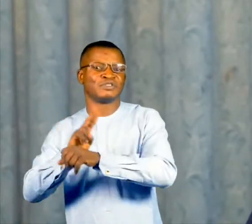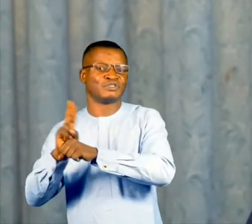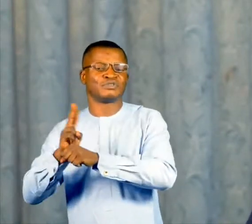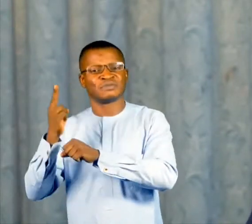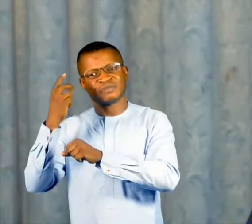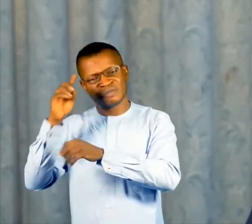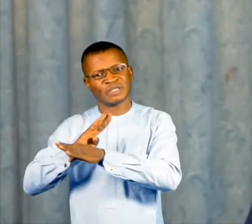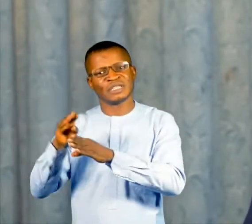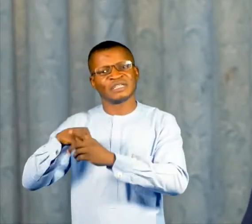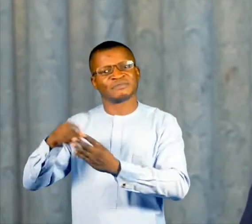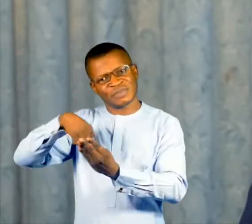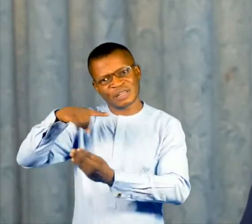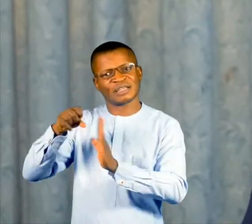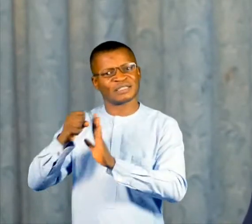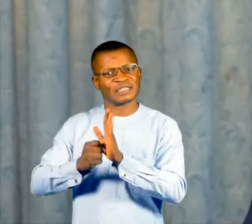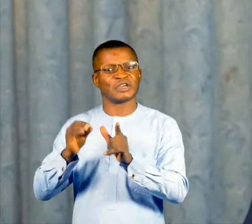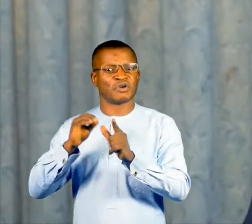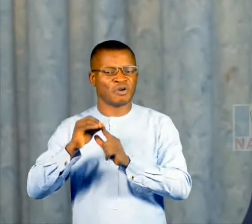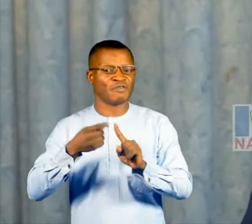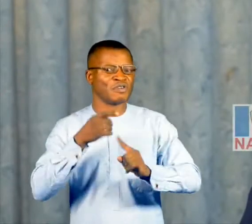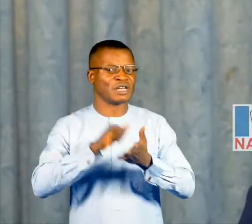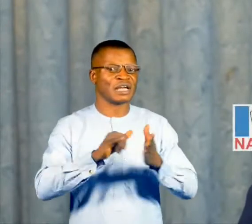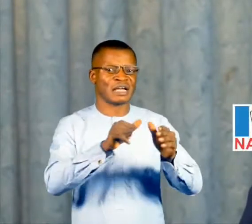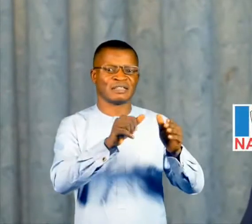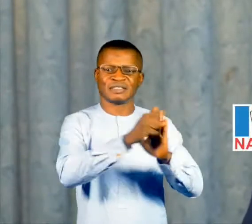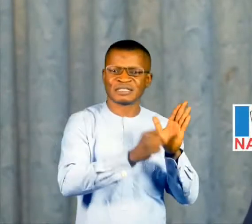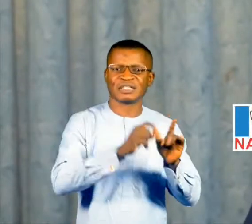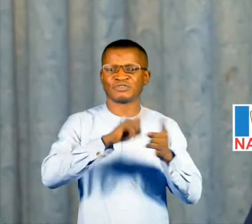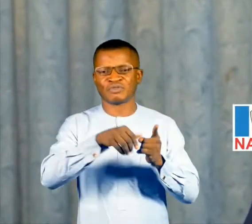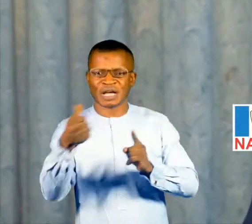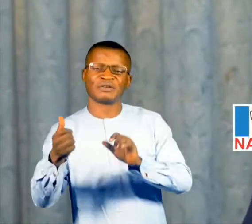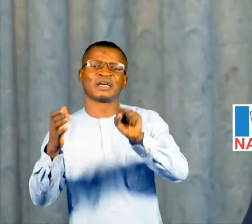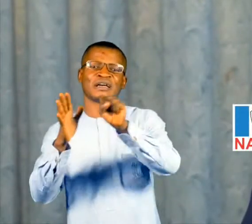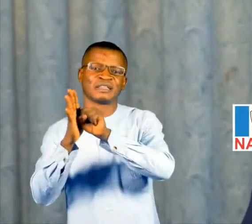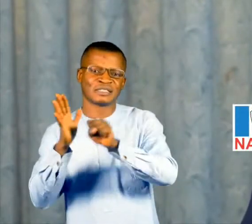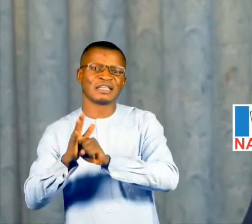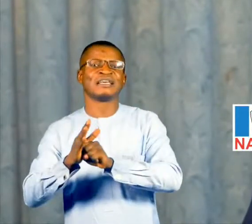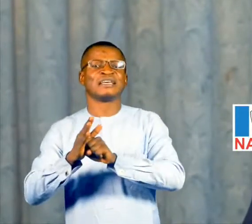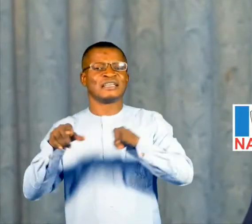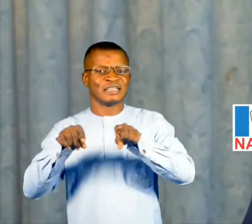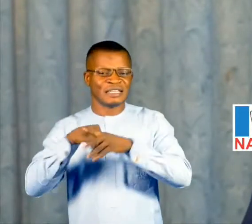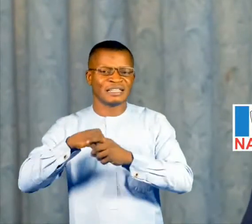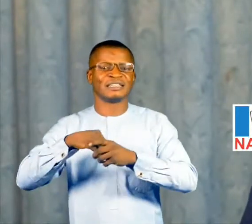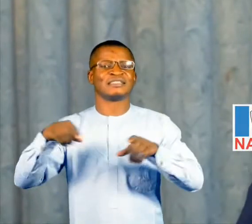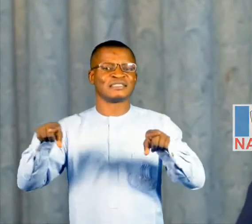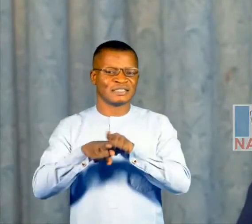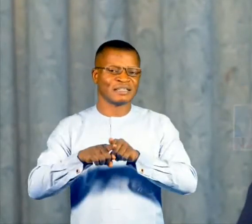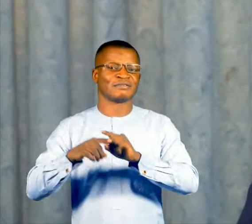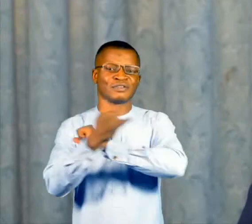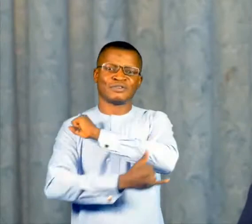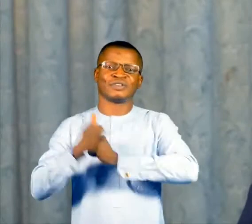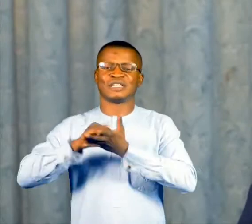within the state, or moved from that place to a different state within the same country,